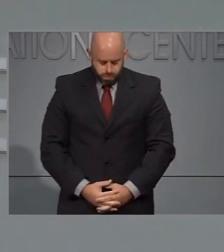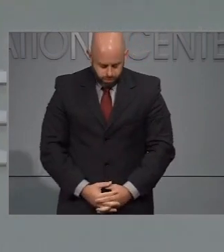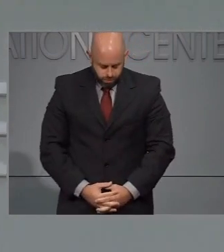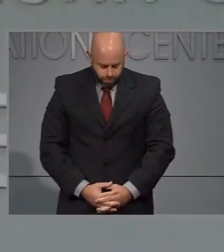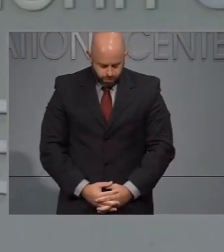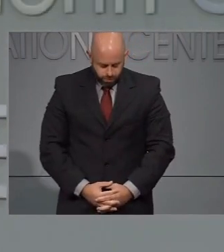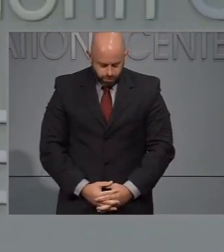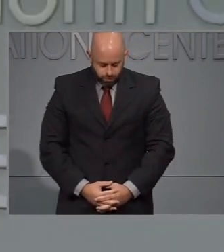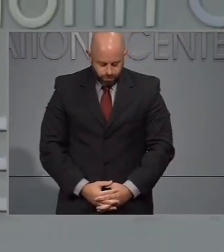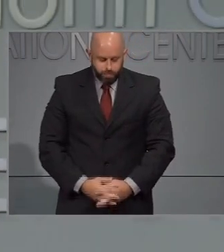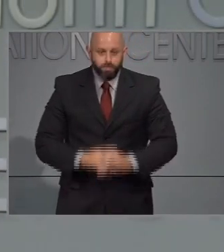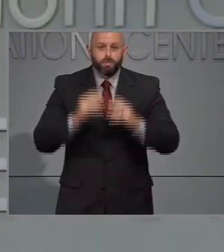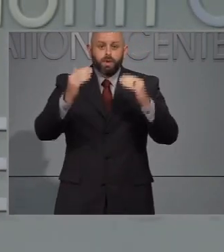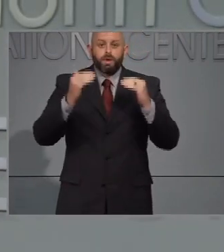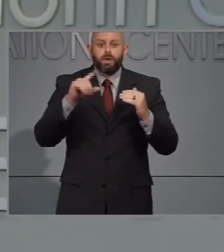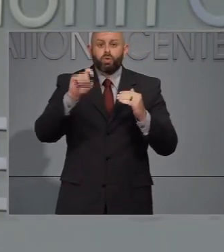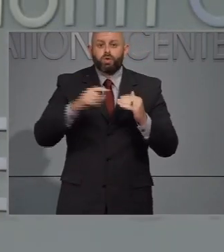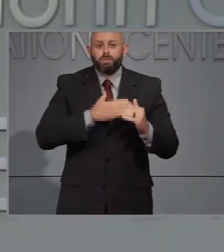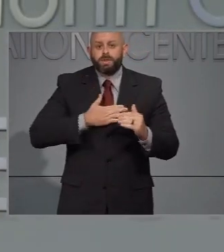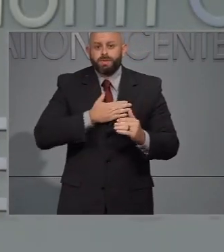Next question, please.